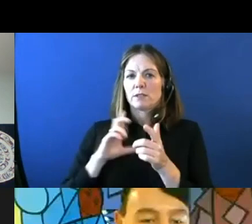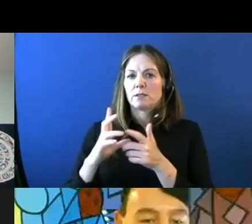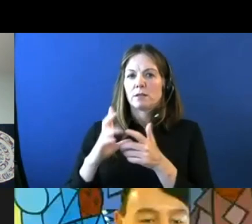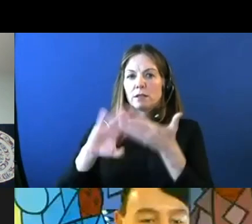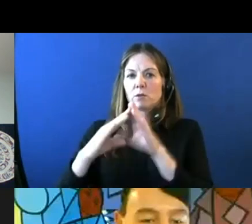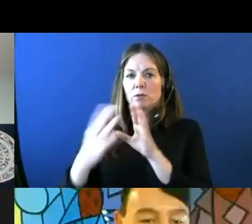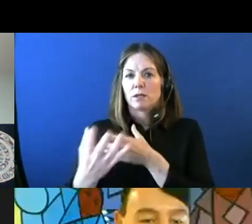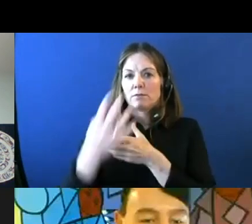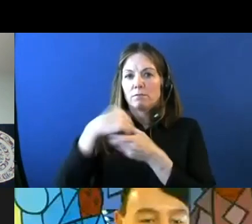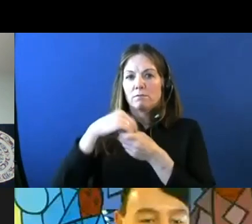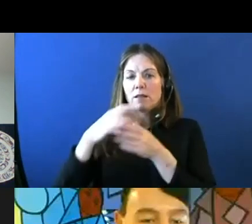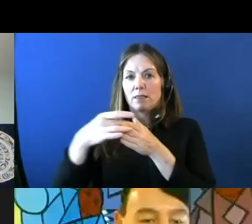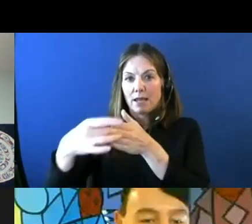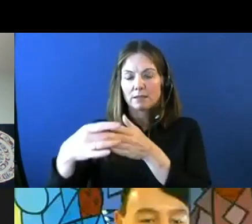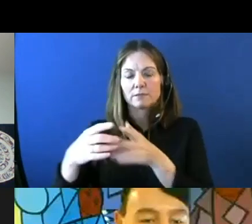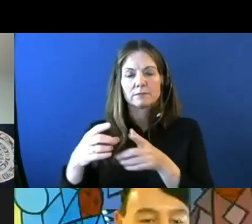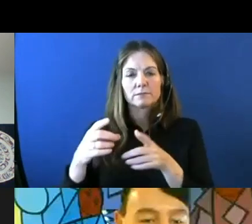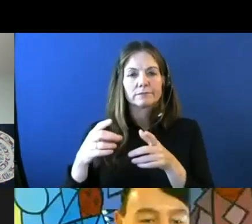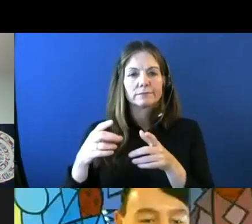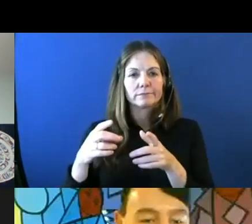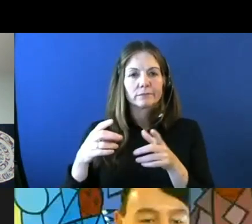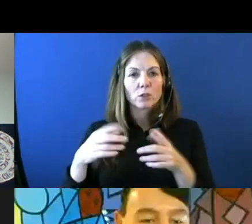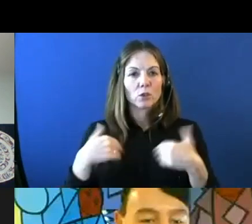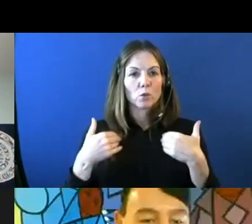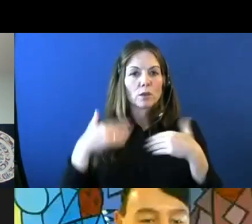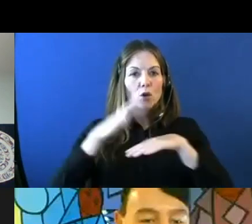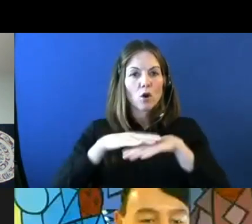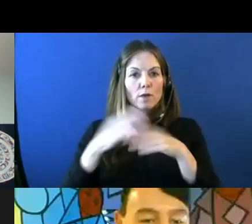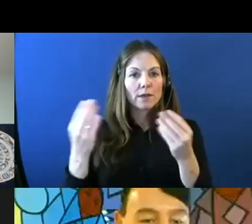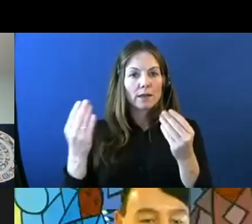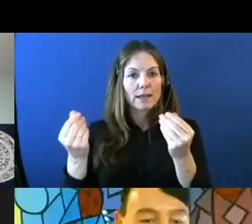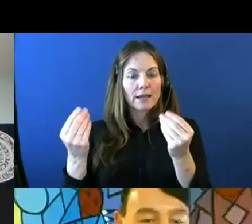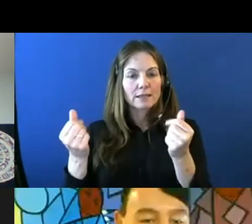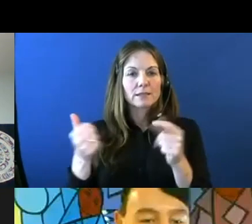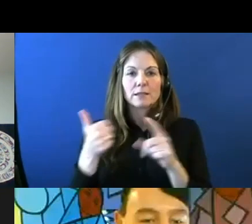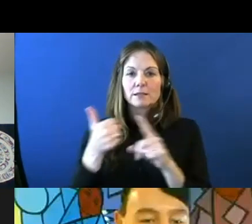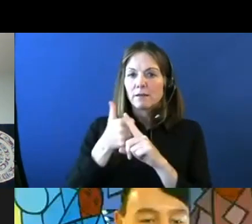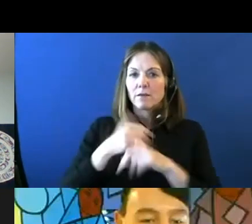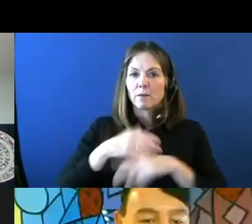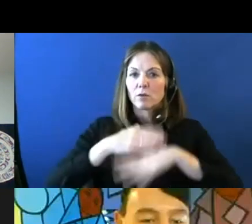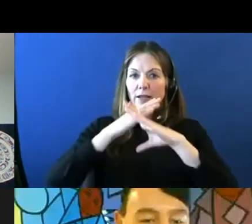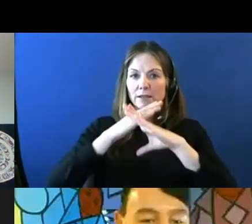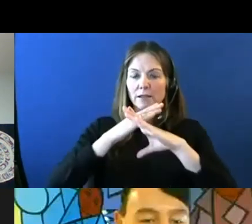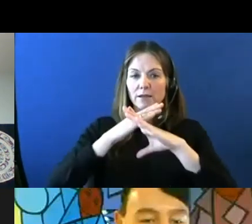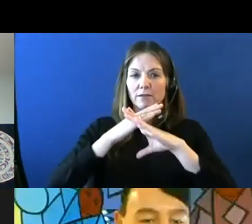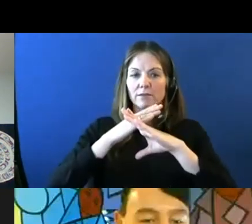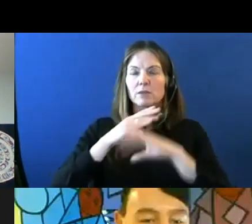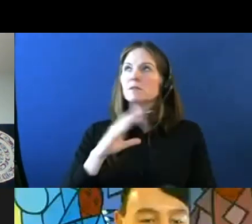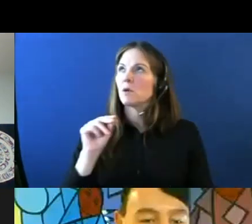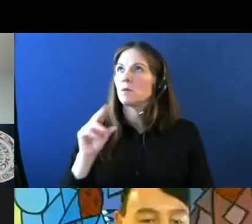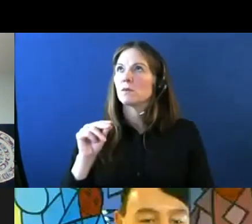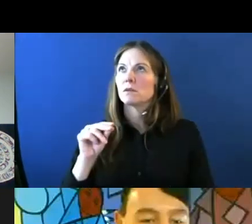youth on the land as a preventive intervention and prevention measure, no,